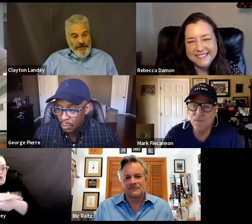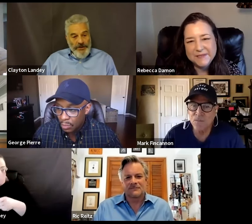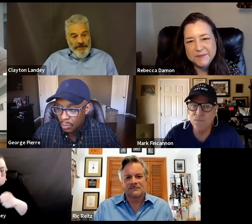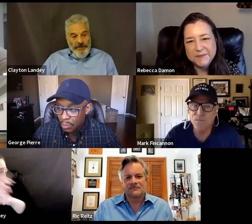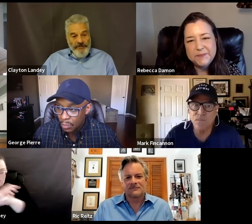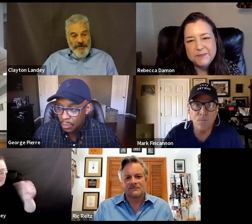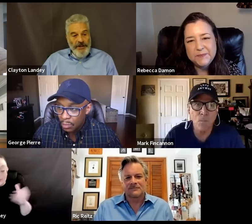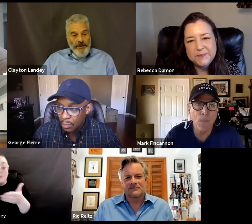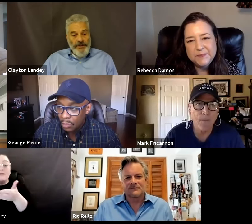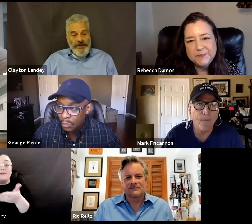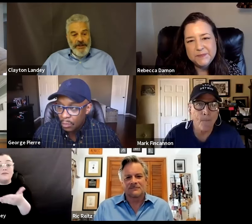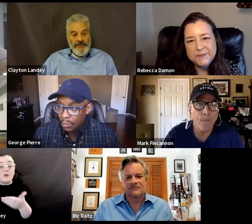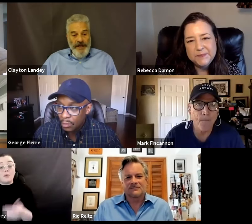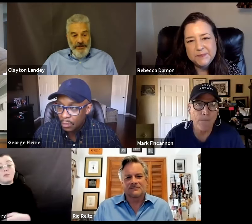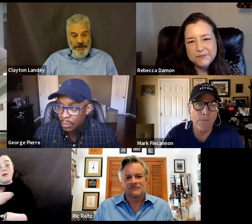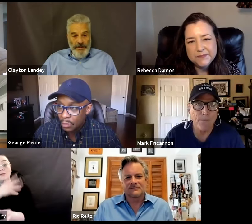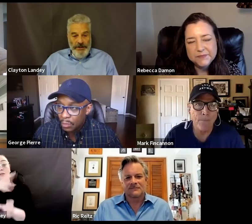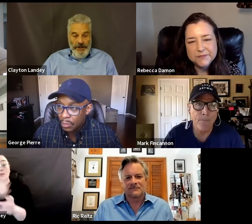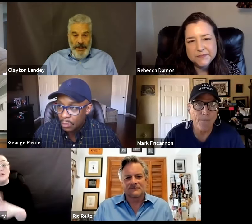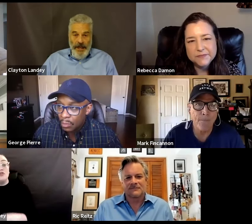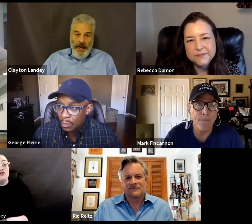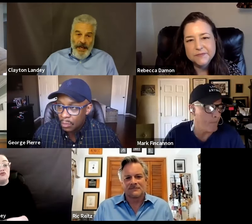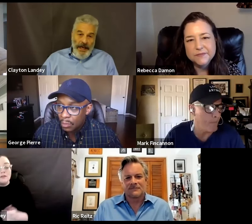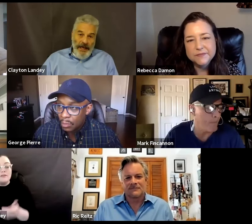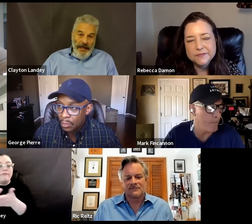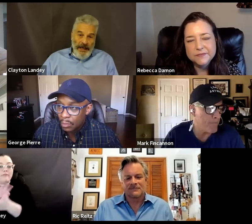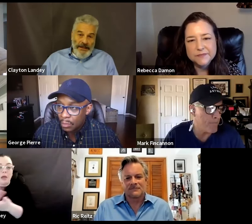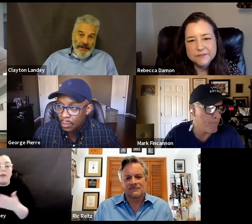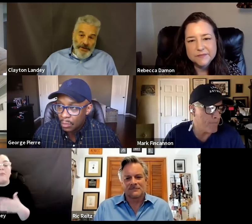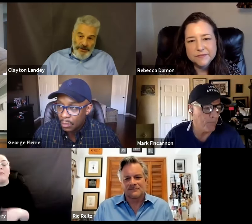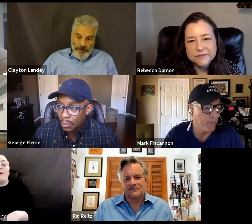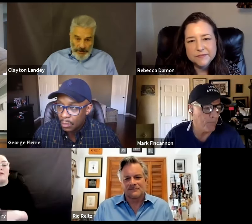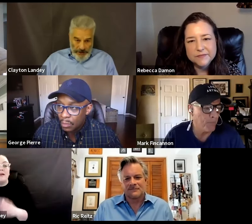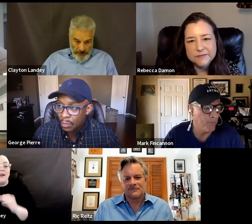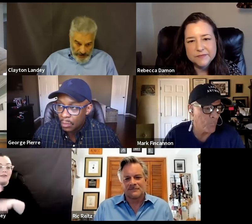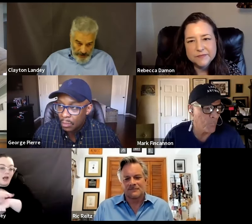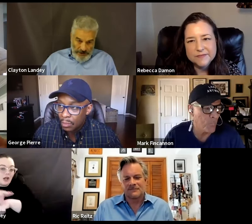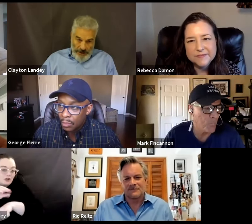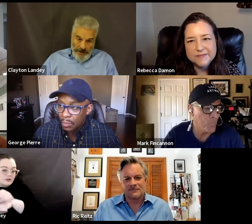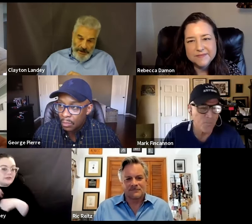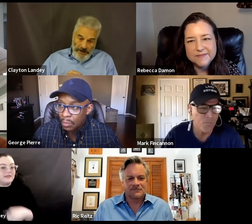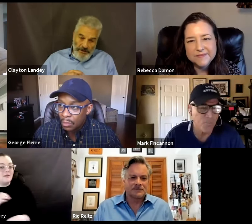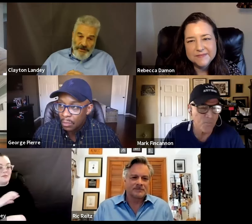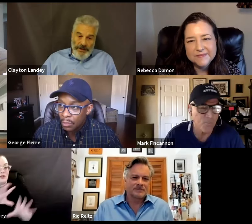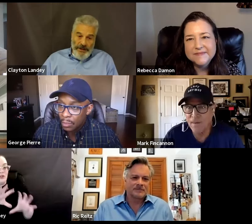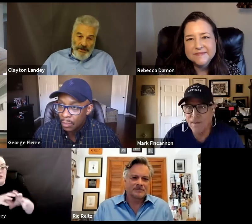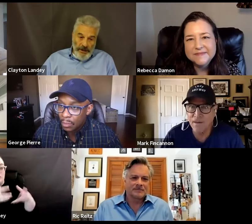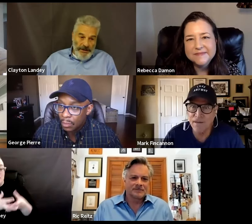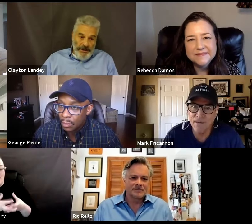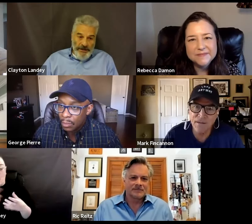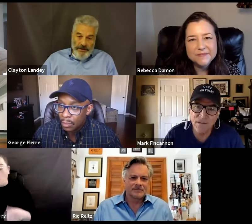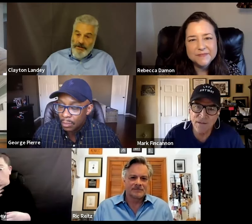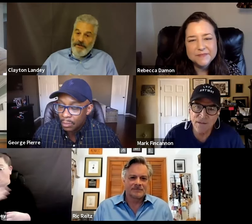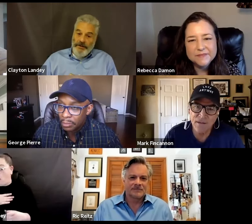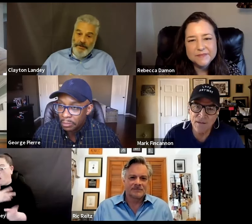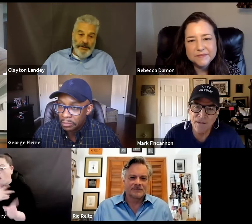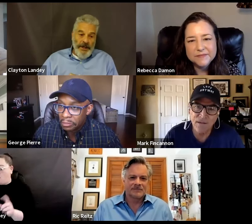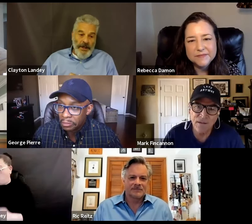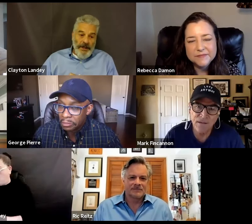of the Georgia Film, Video, and Music Advisory Commission, and I think most importantly to us here in Atlanta, he's one of the key architects